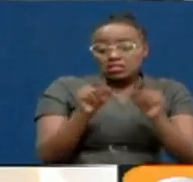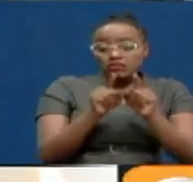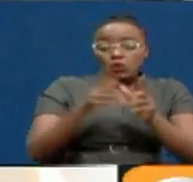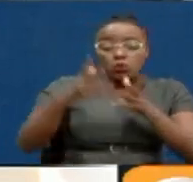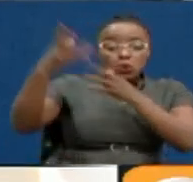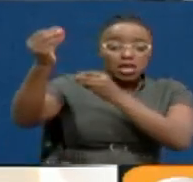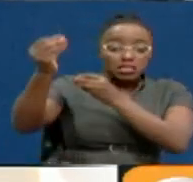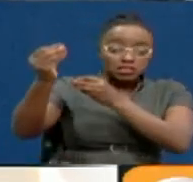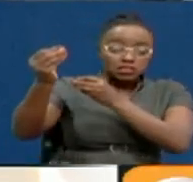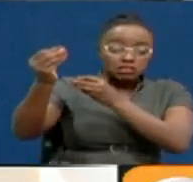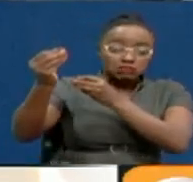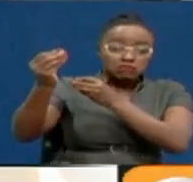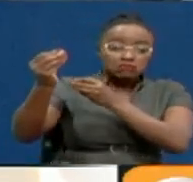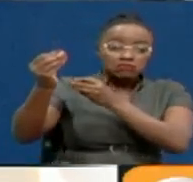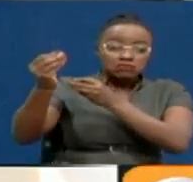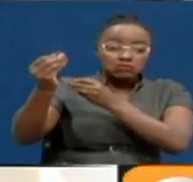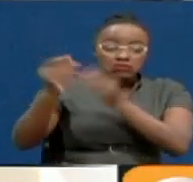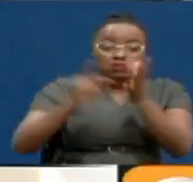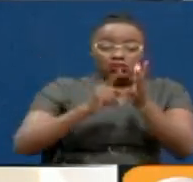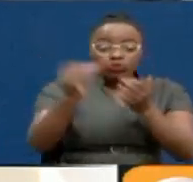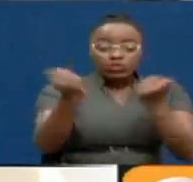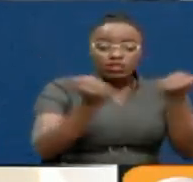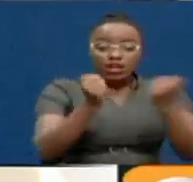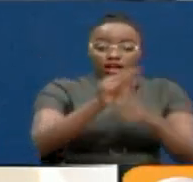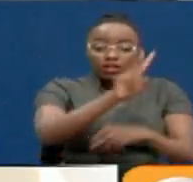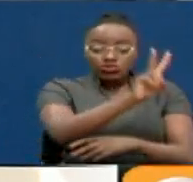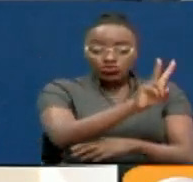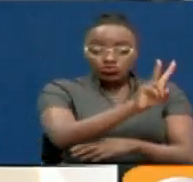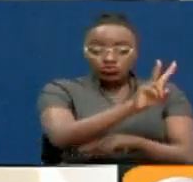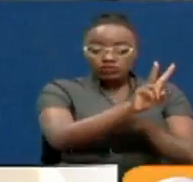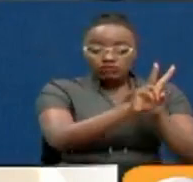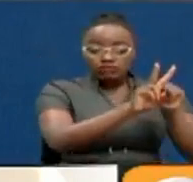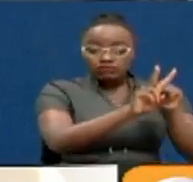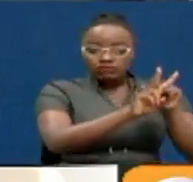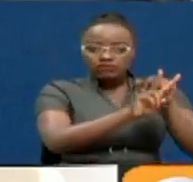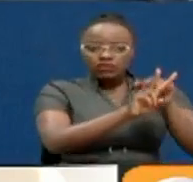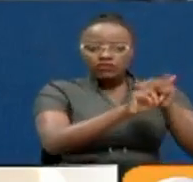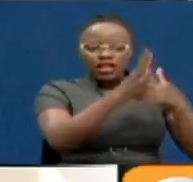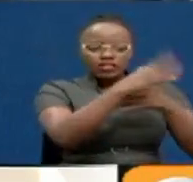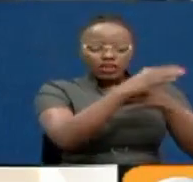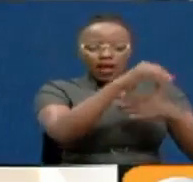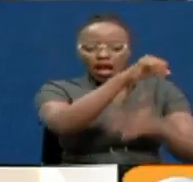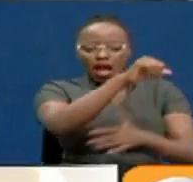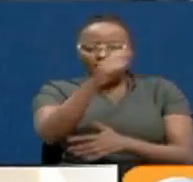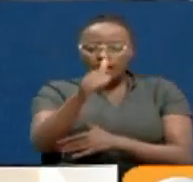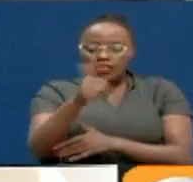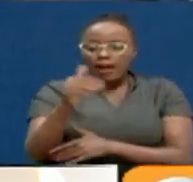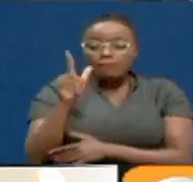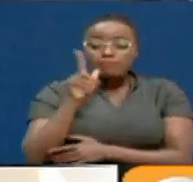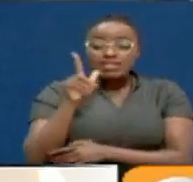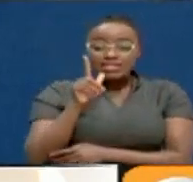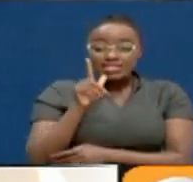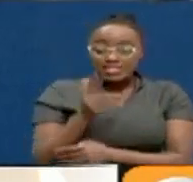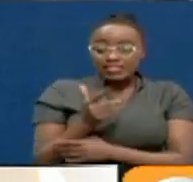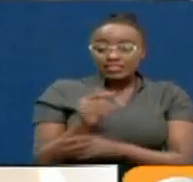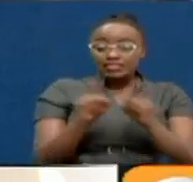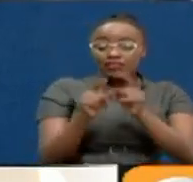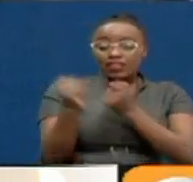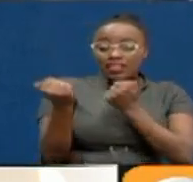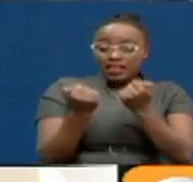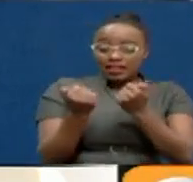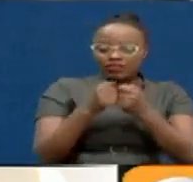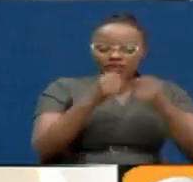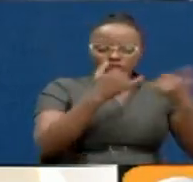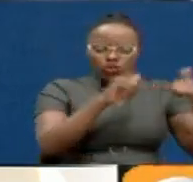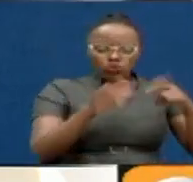out, bought two cars, one Japanese, one British, cut the cars into